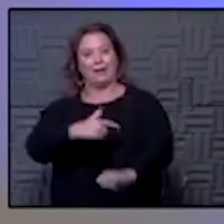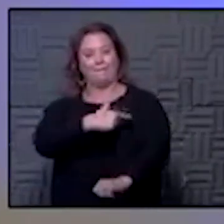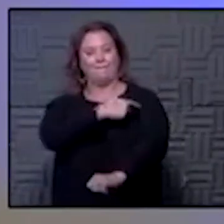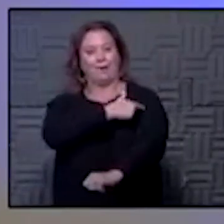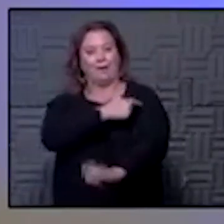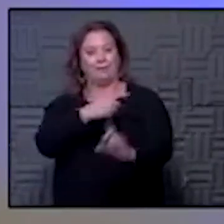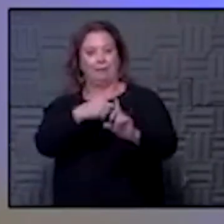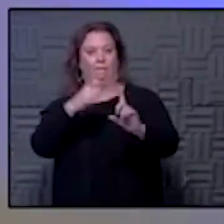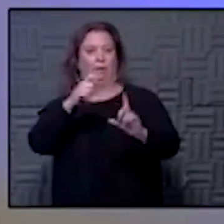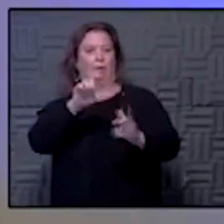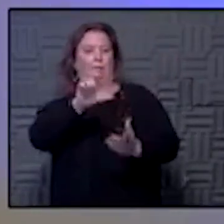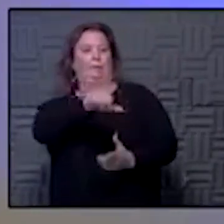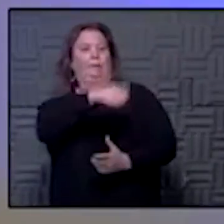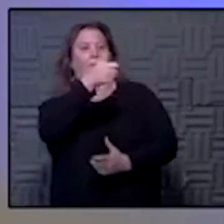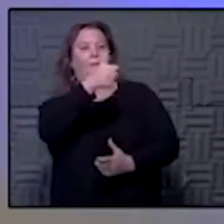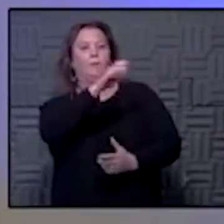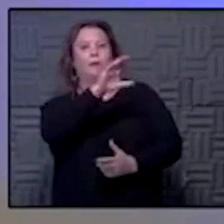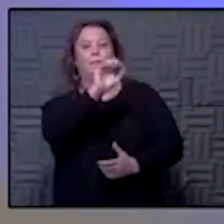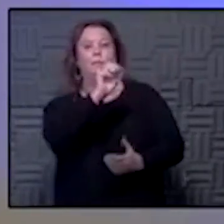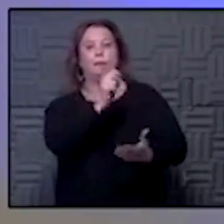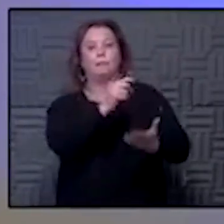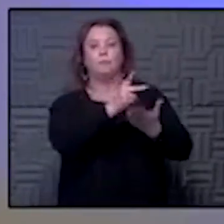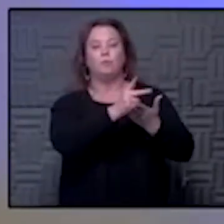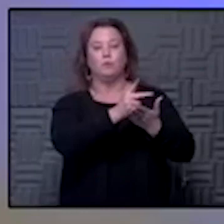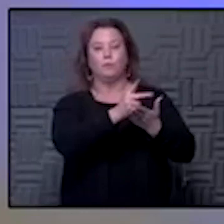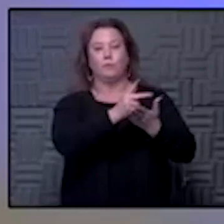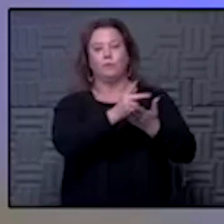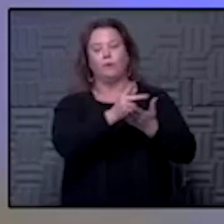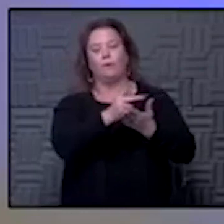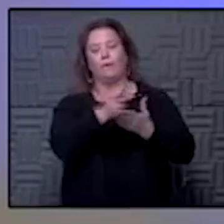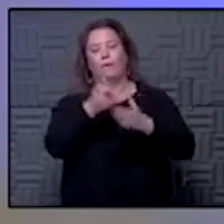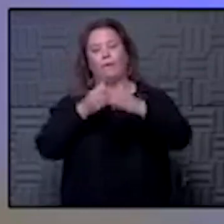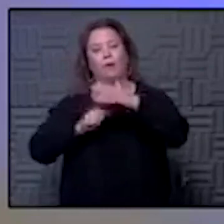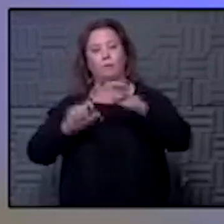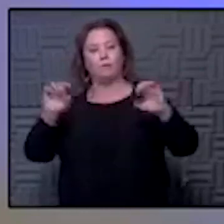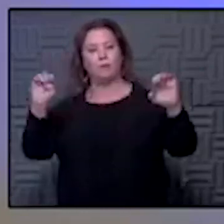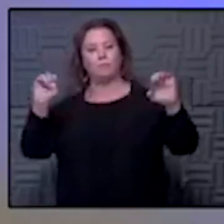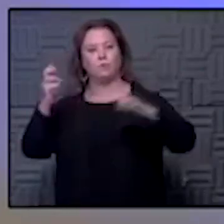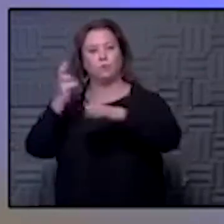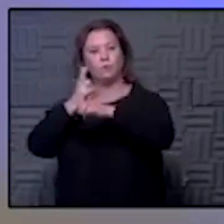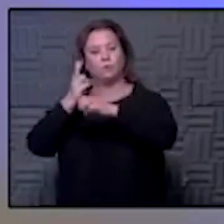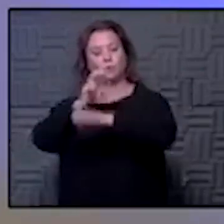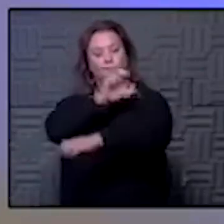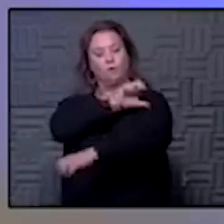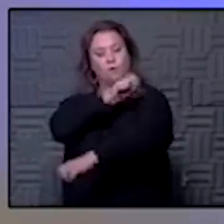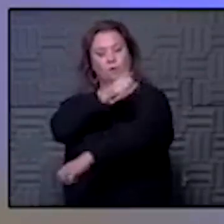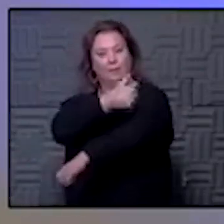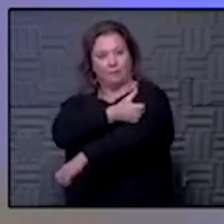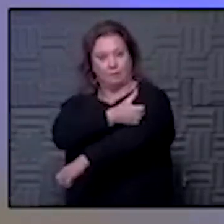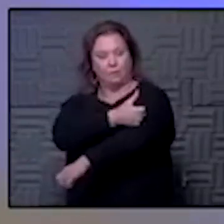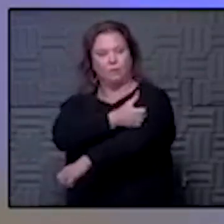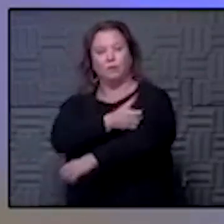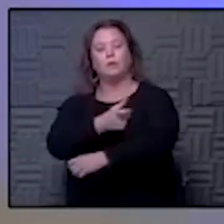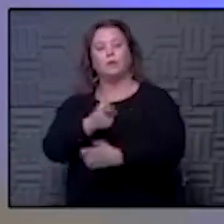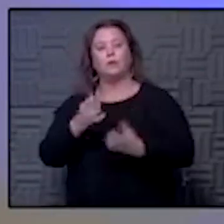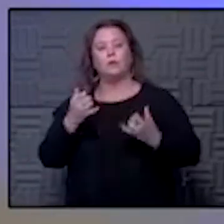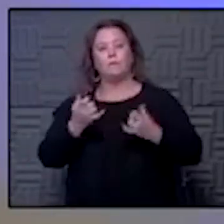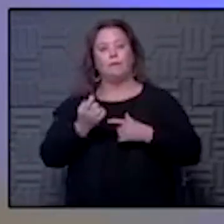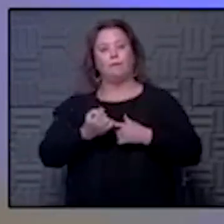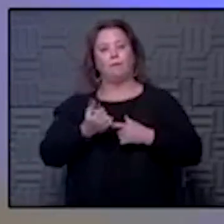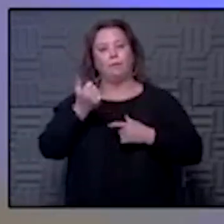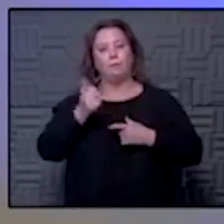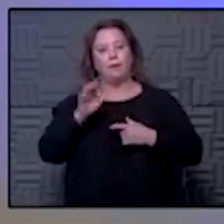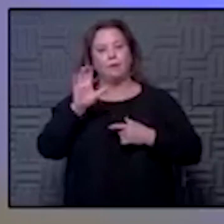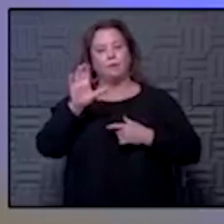from that's been approved or under the emergency use authorization as participating in our trial, you have now eliminated